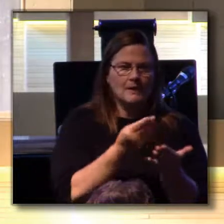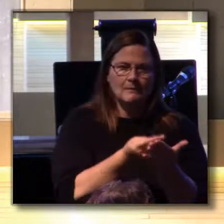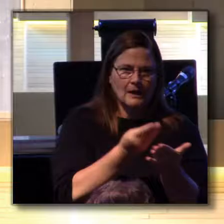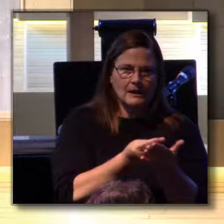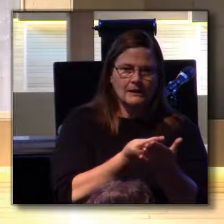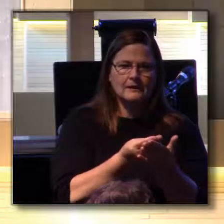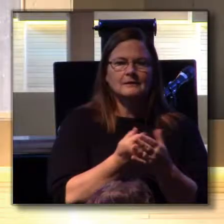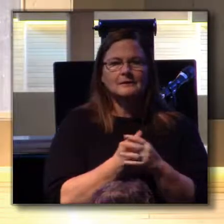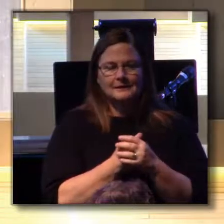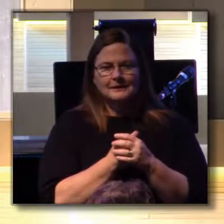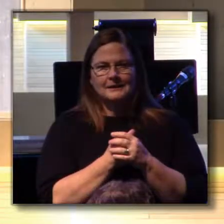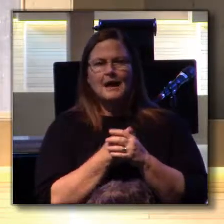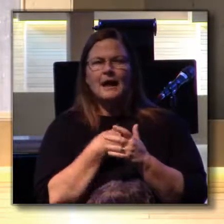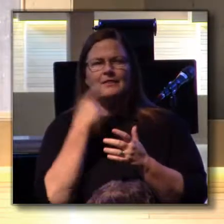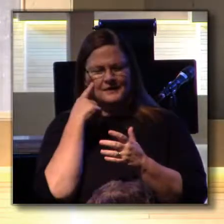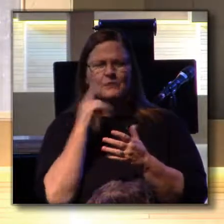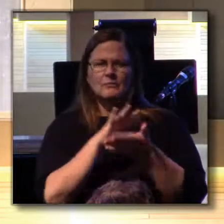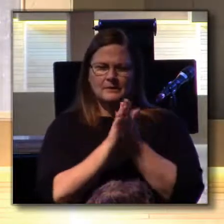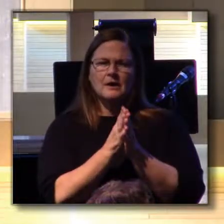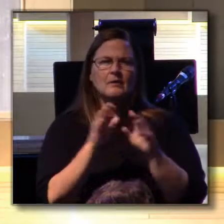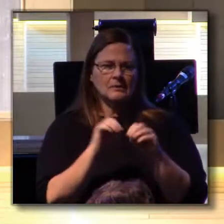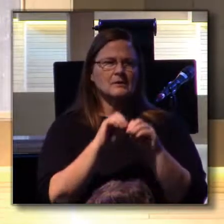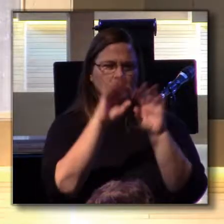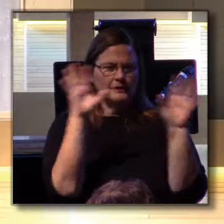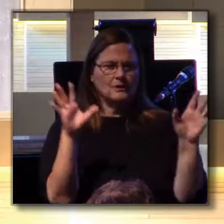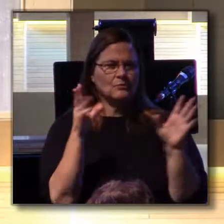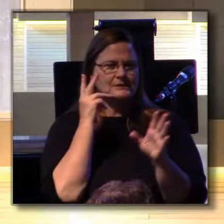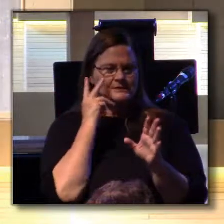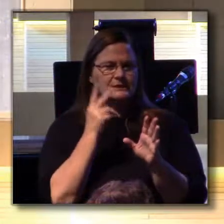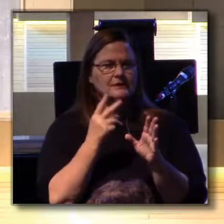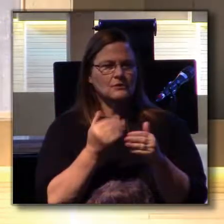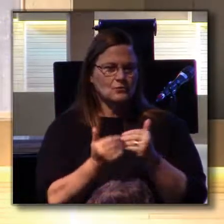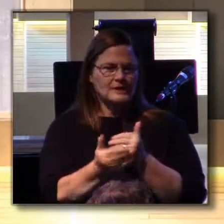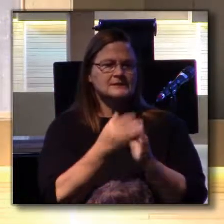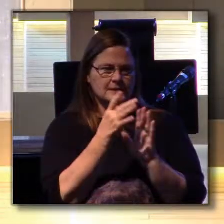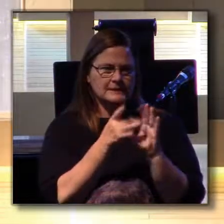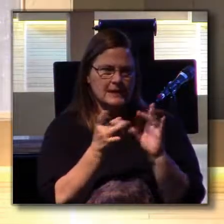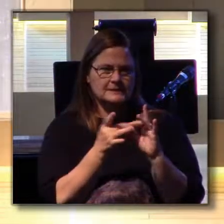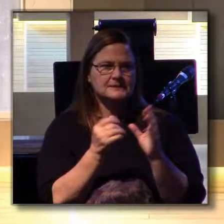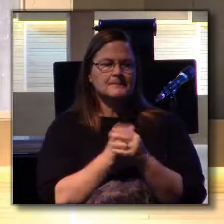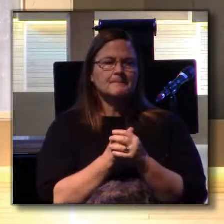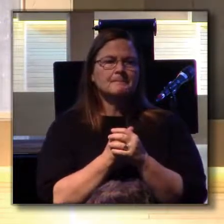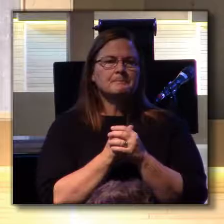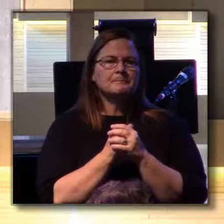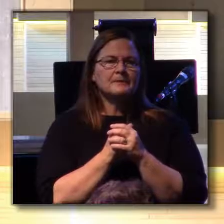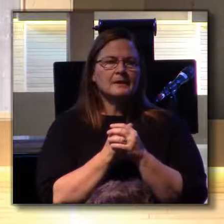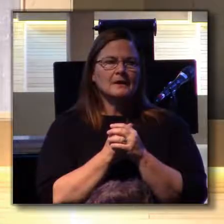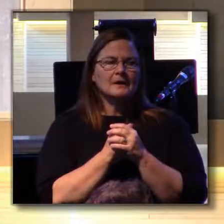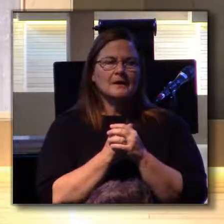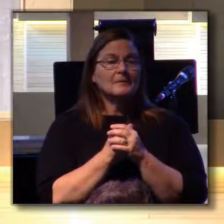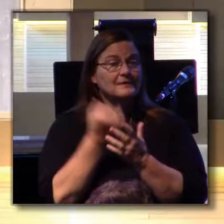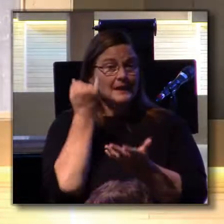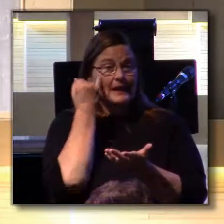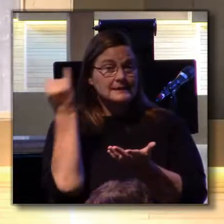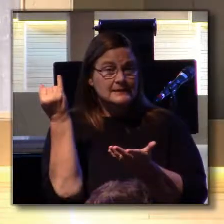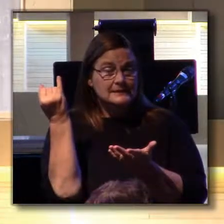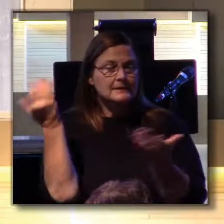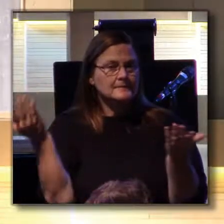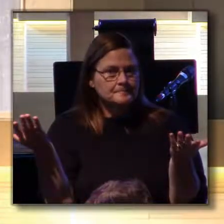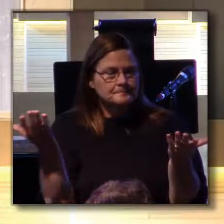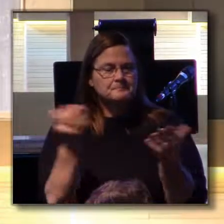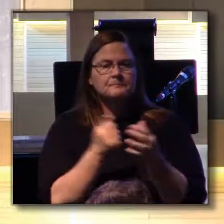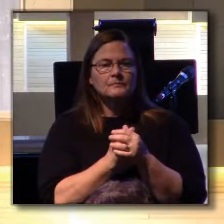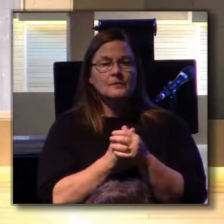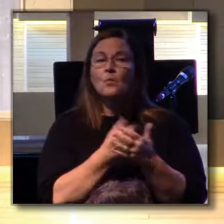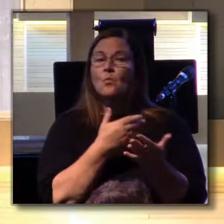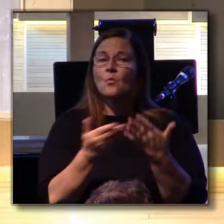clearer, as we look at the rest of the text. But certainly the principle that comes out here is that whatever